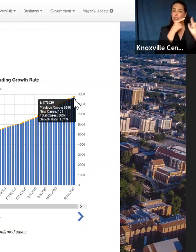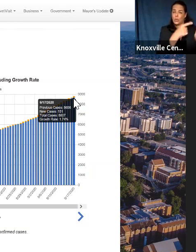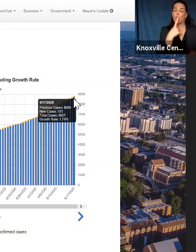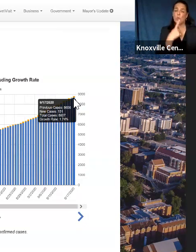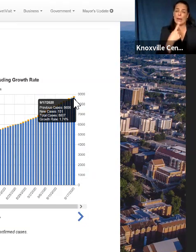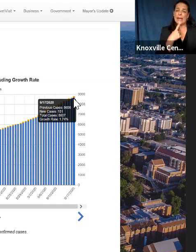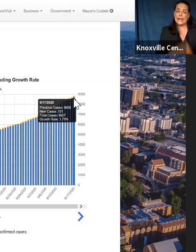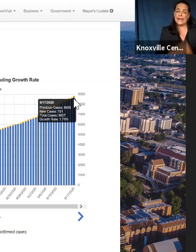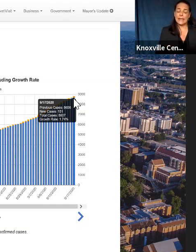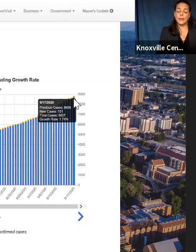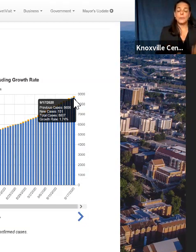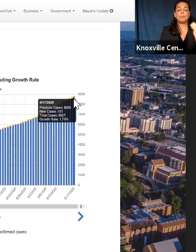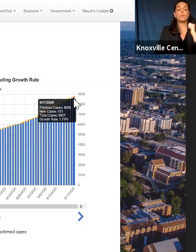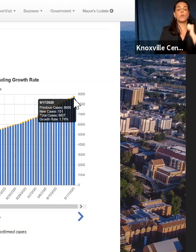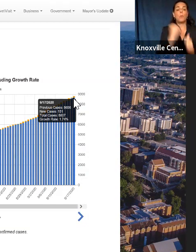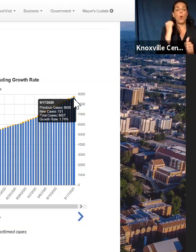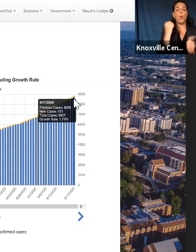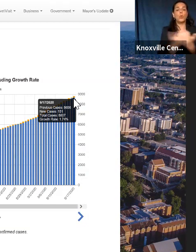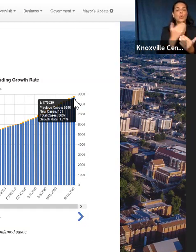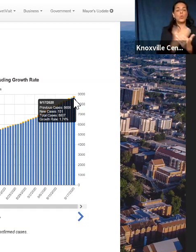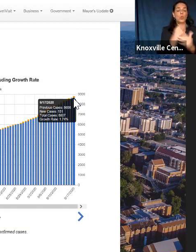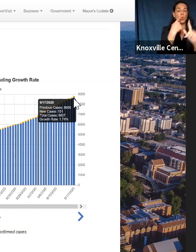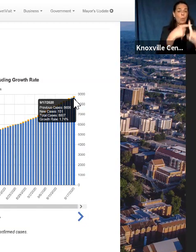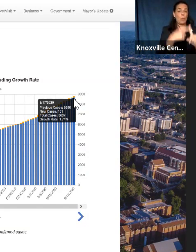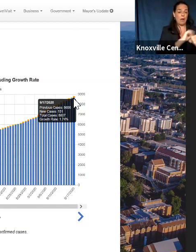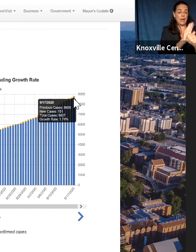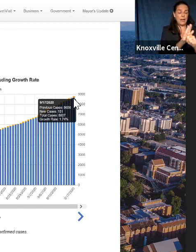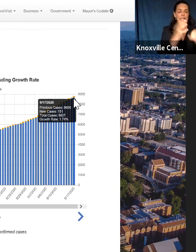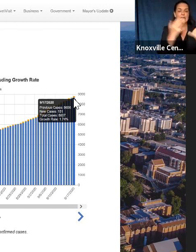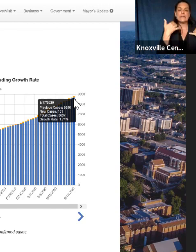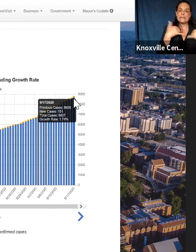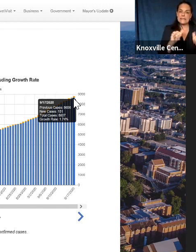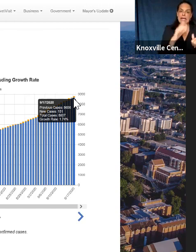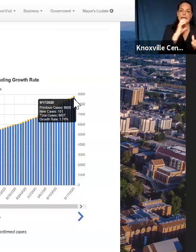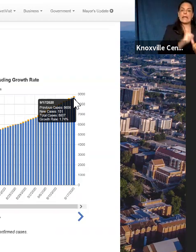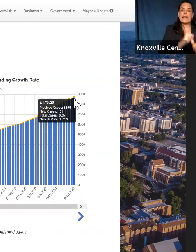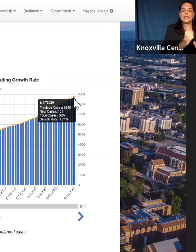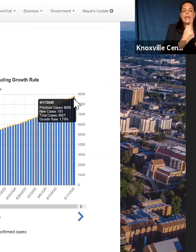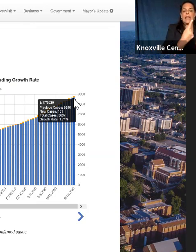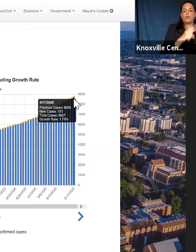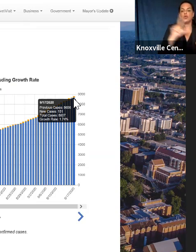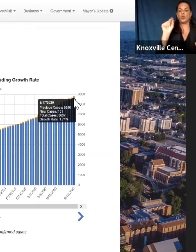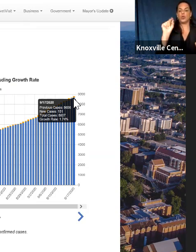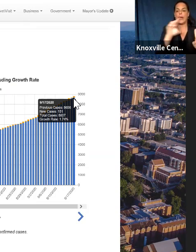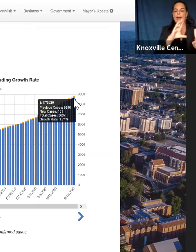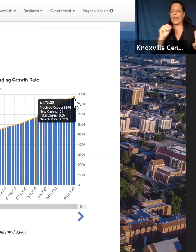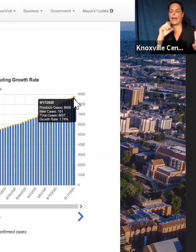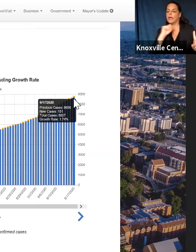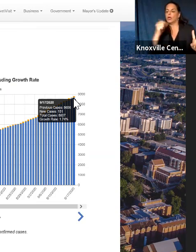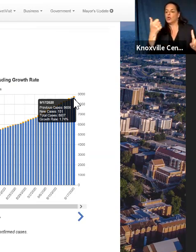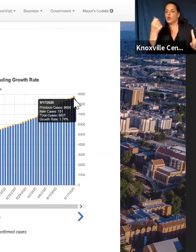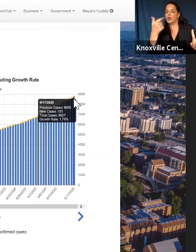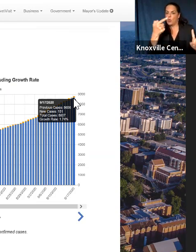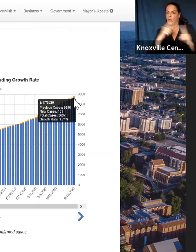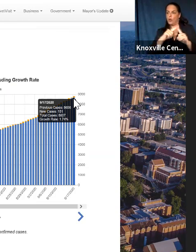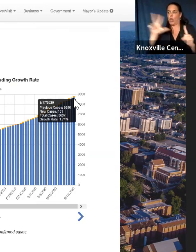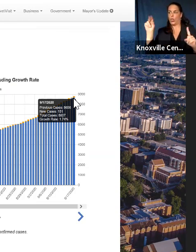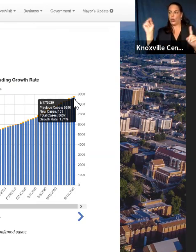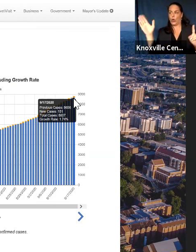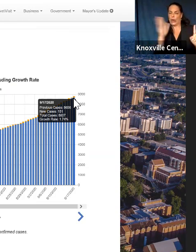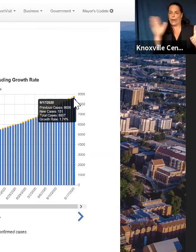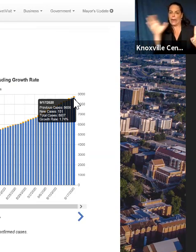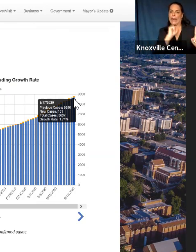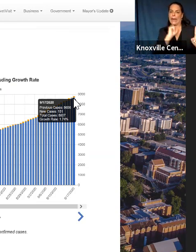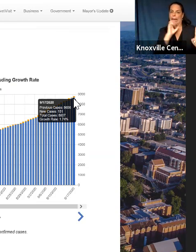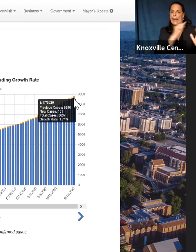The majority of new cases we are seeing continue to be in the 11 to 20 and 21 to 30 age groups. As school is